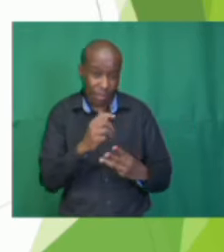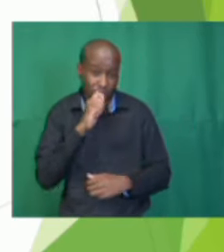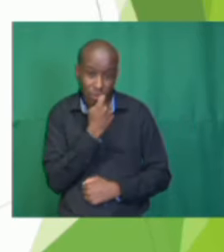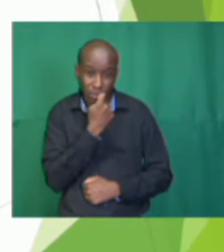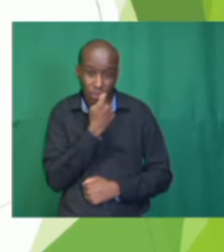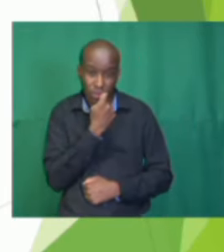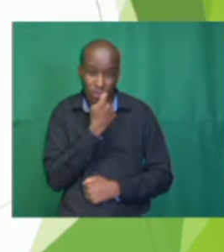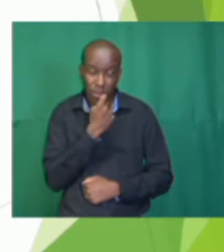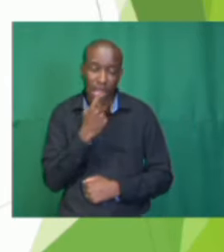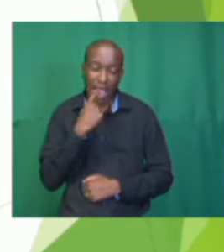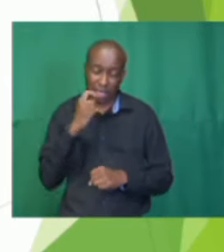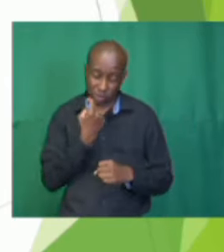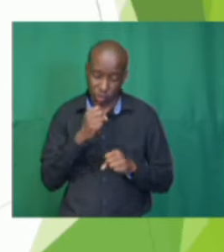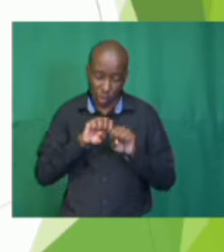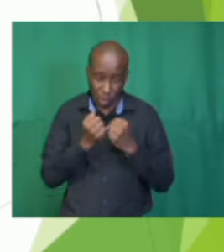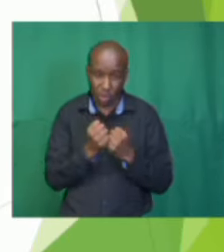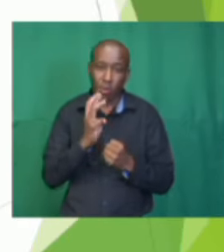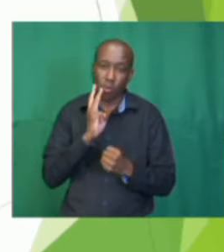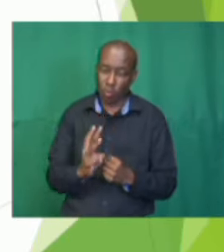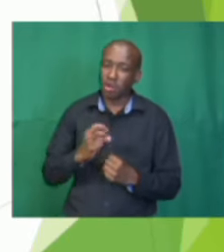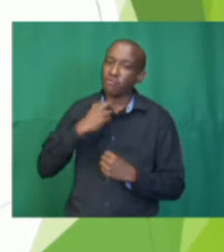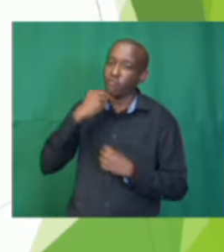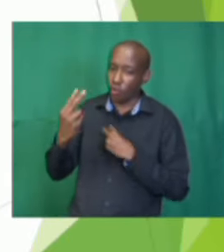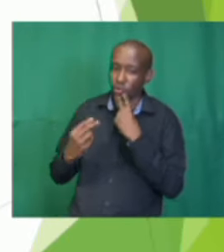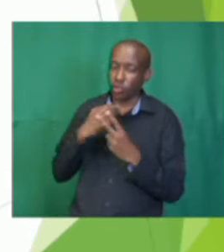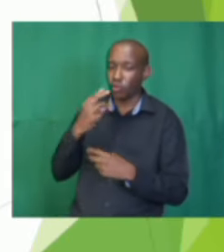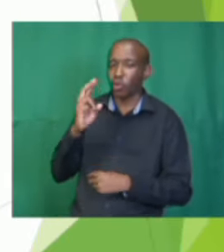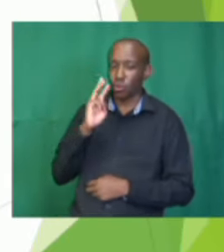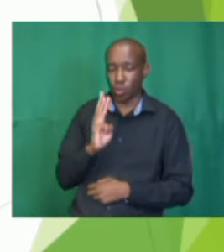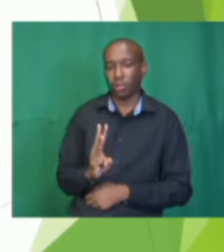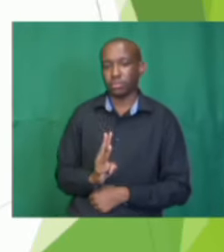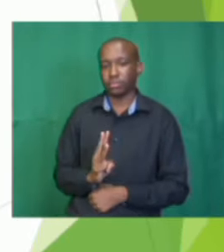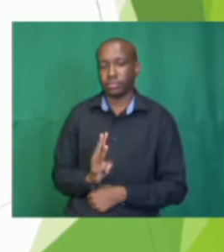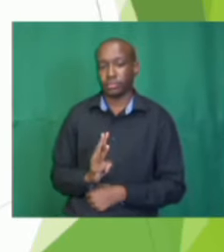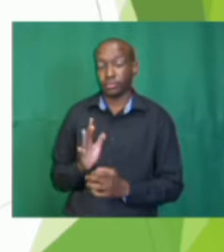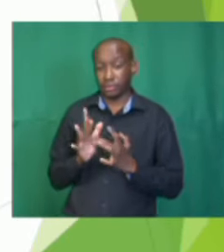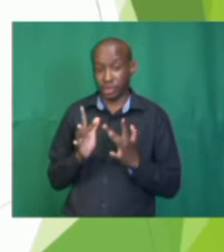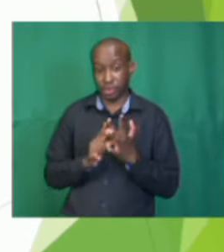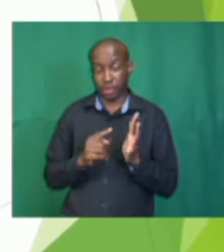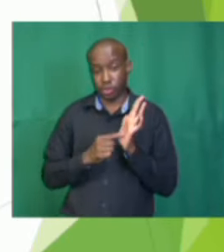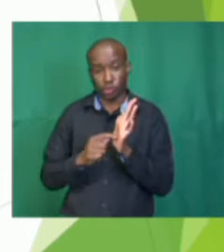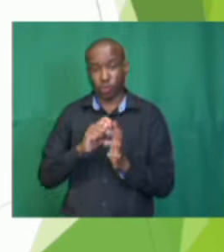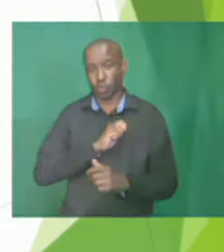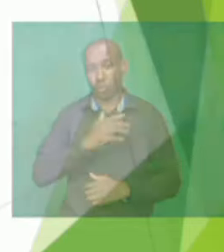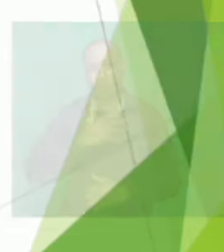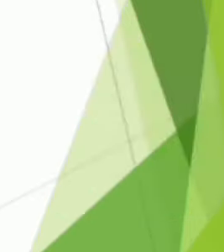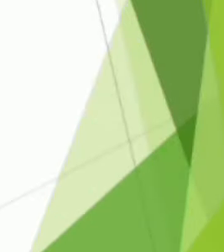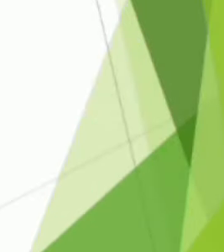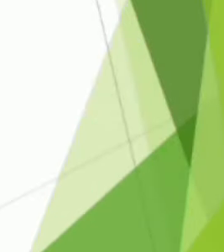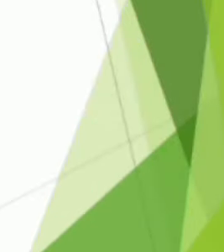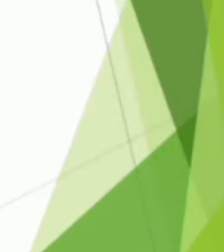same stones will cry out, meaning no matter what, but this has to